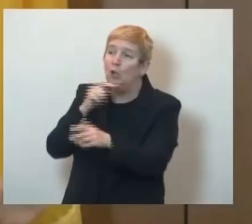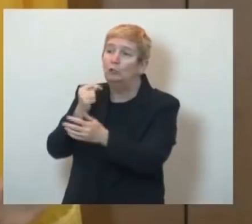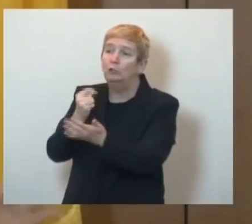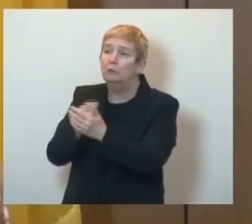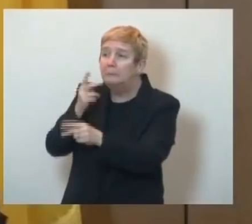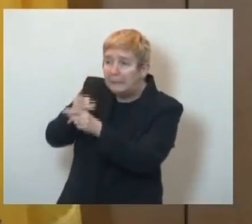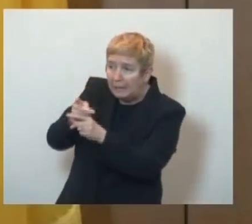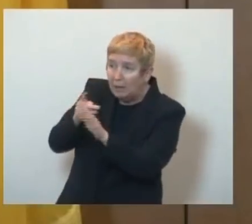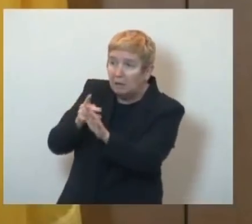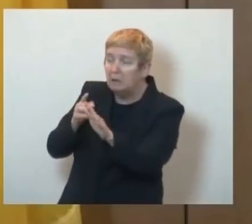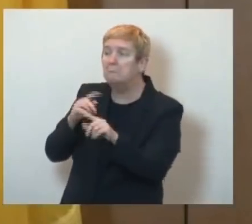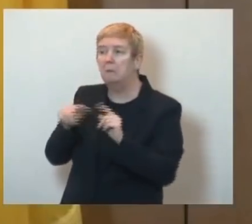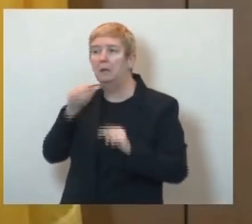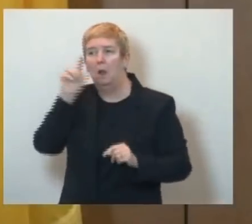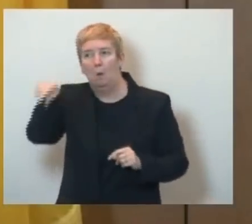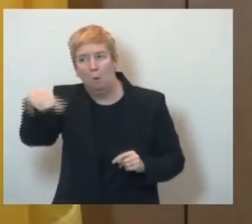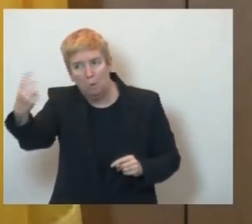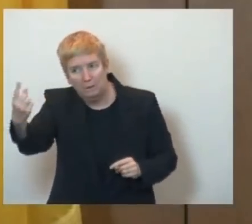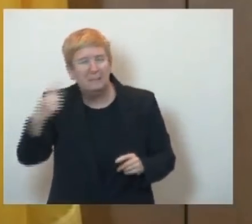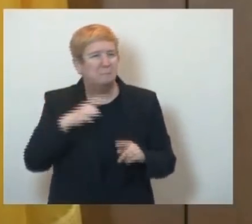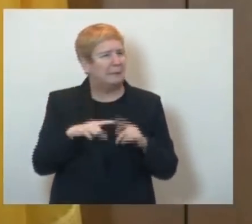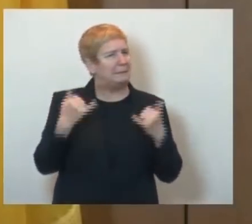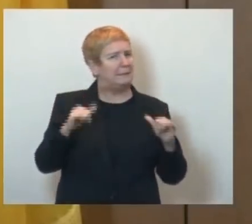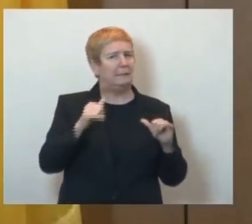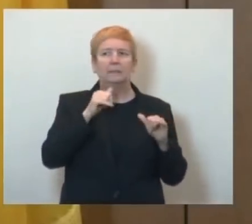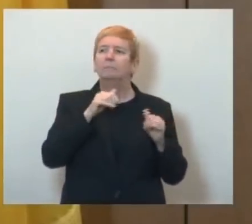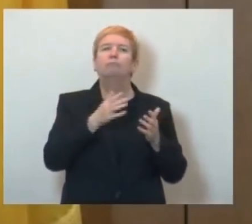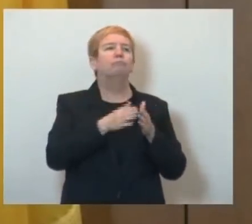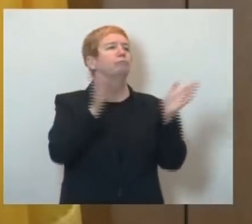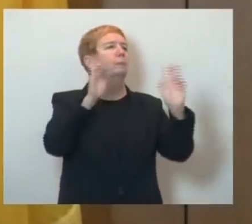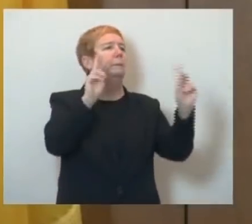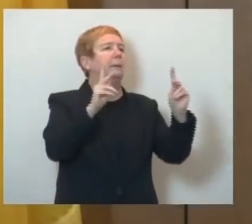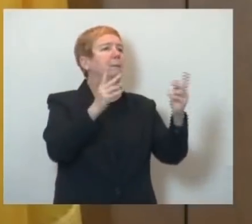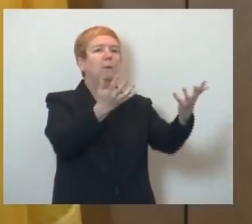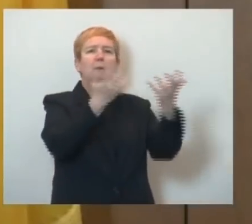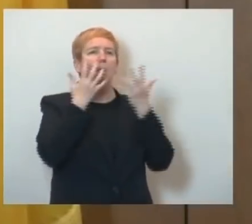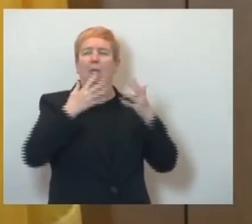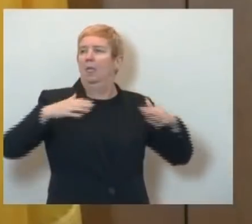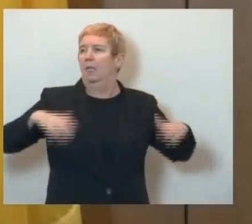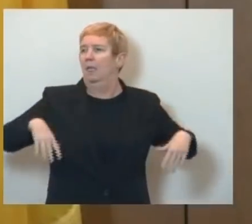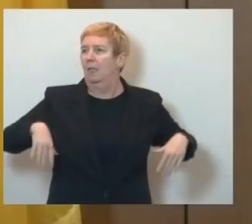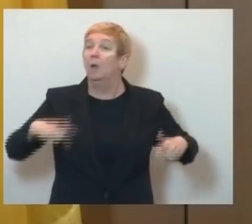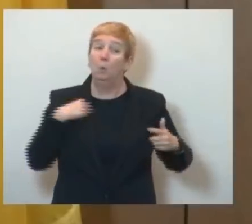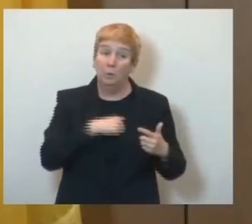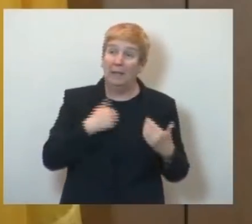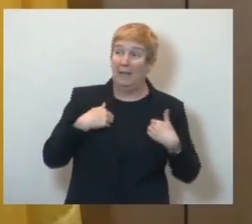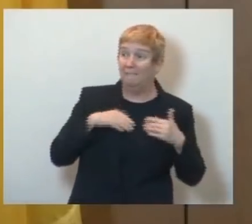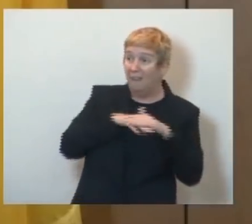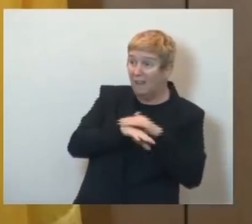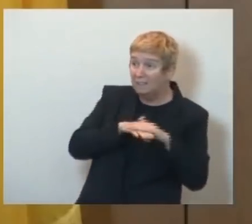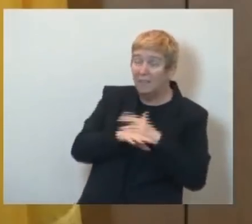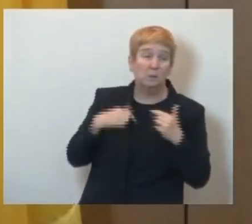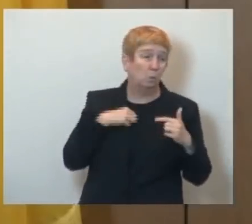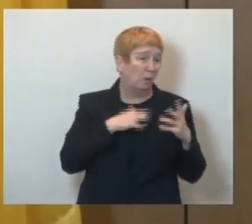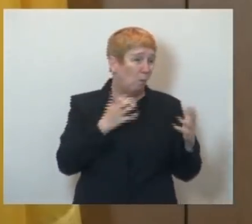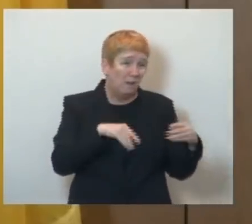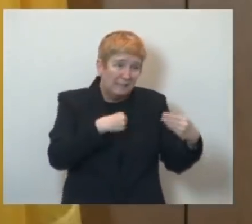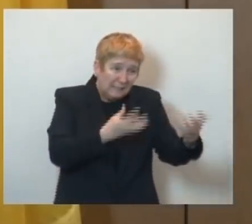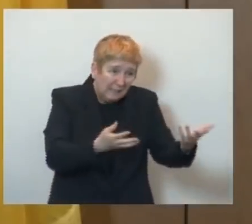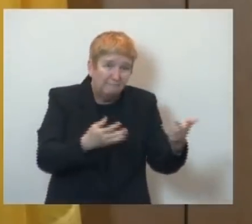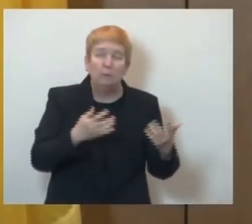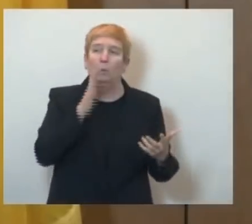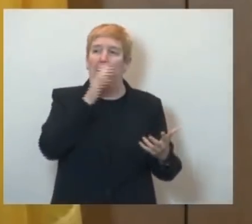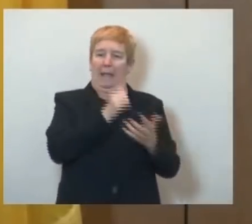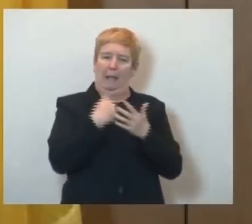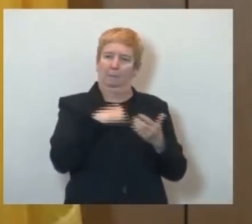aren't seeing the kind of response we would like to see by New Mexicans. We have access, we want to do it, it gives us that surveillance.